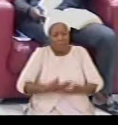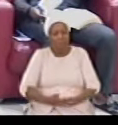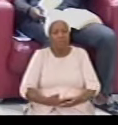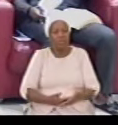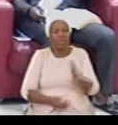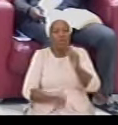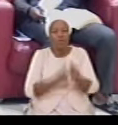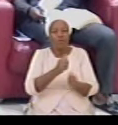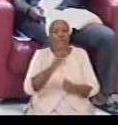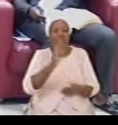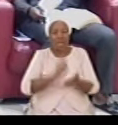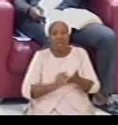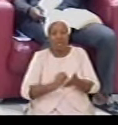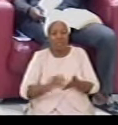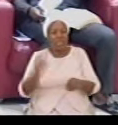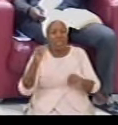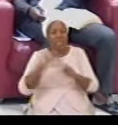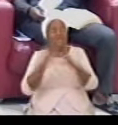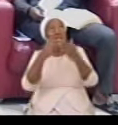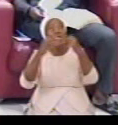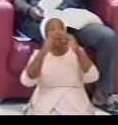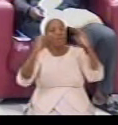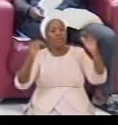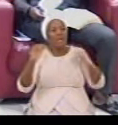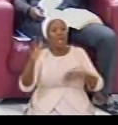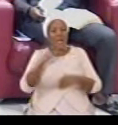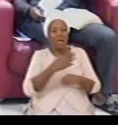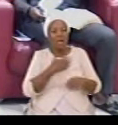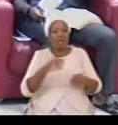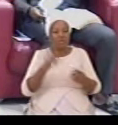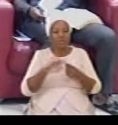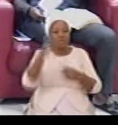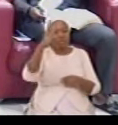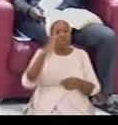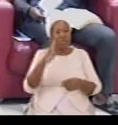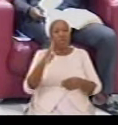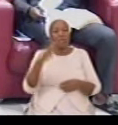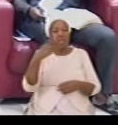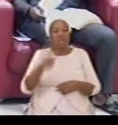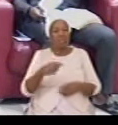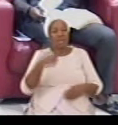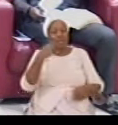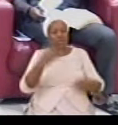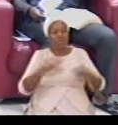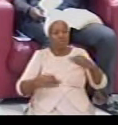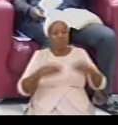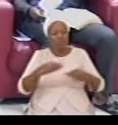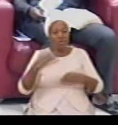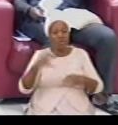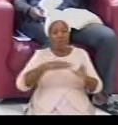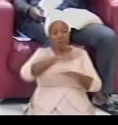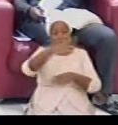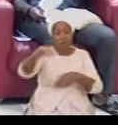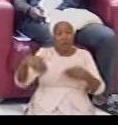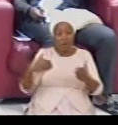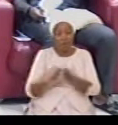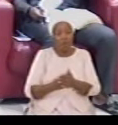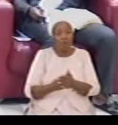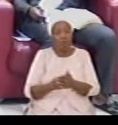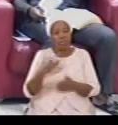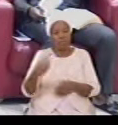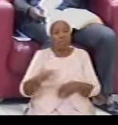are written in heaven, and to God, the judge of all the